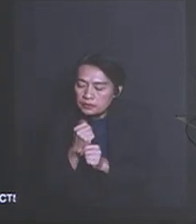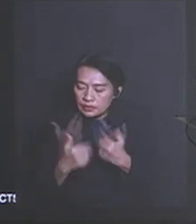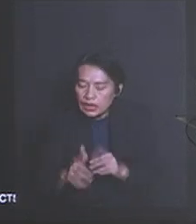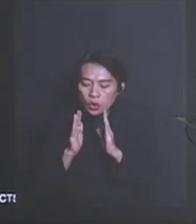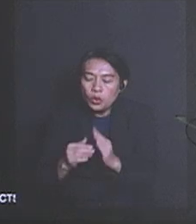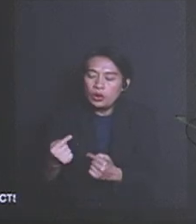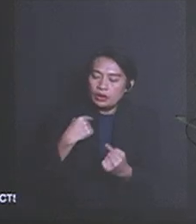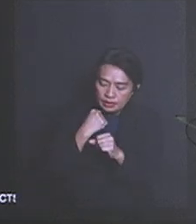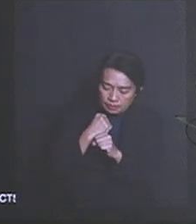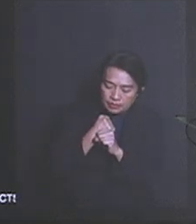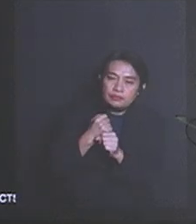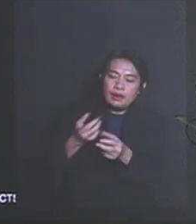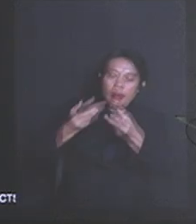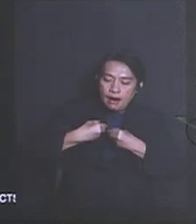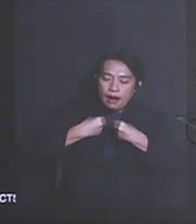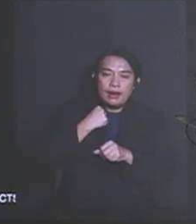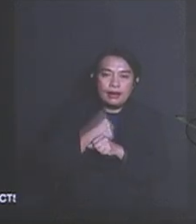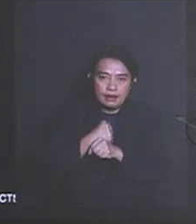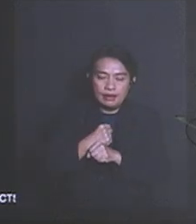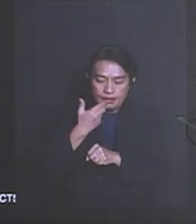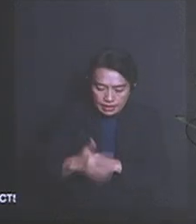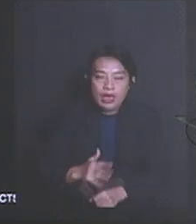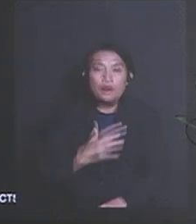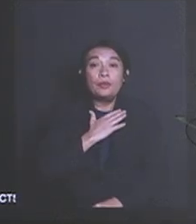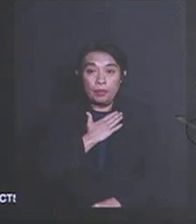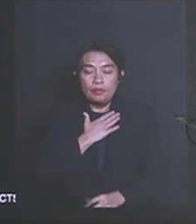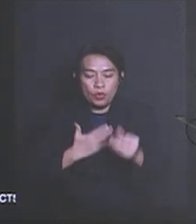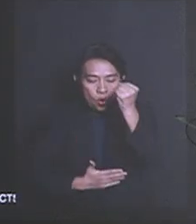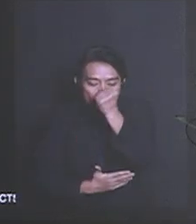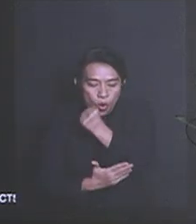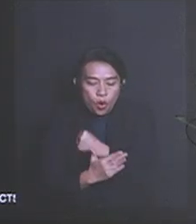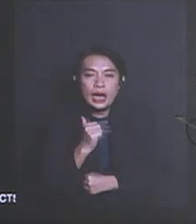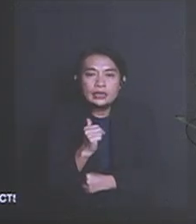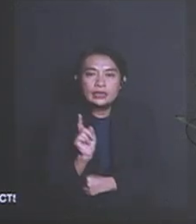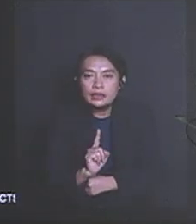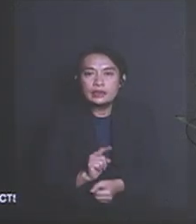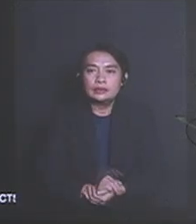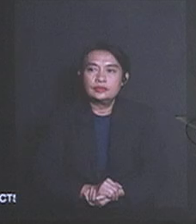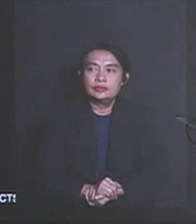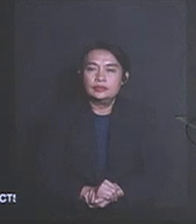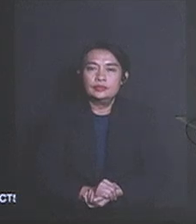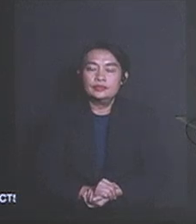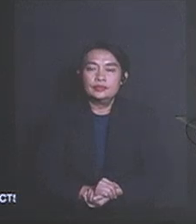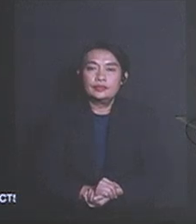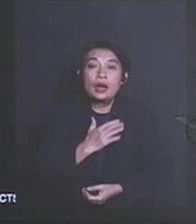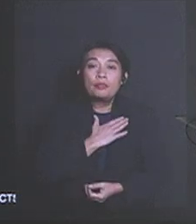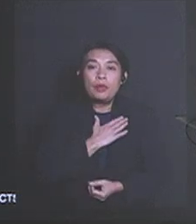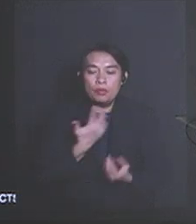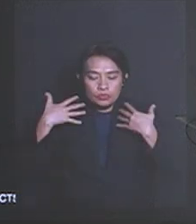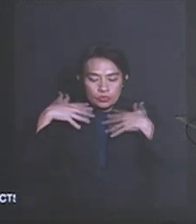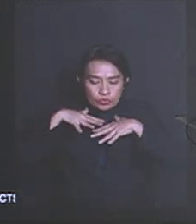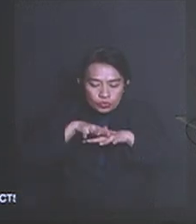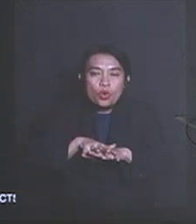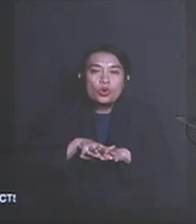coincidence, or whatever it may call, it brings us the opportunity to participate with various